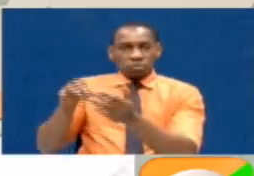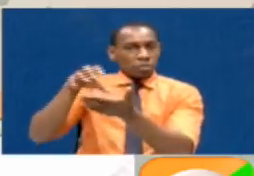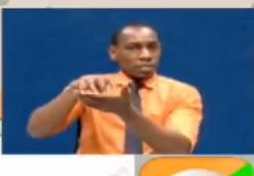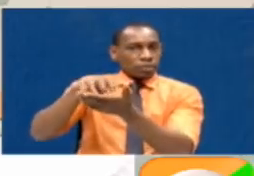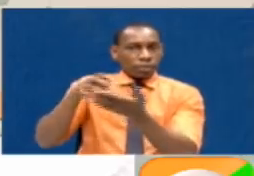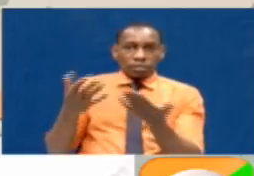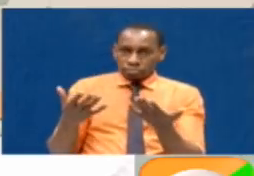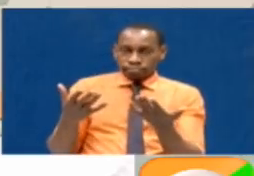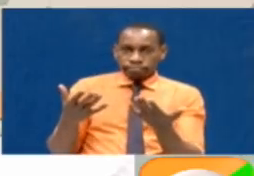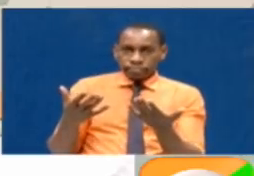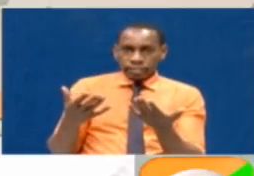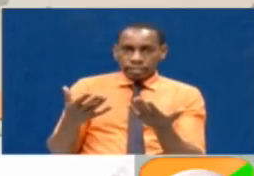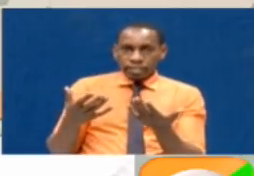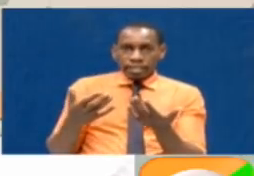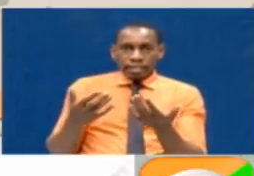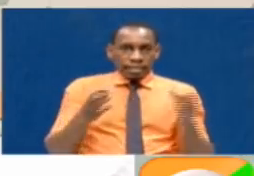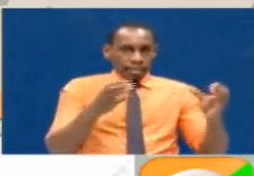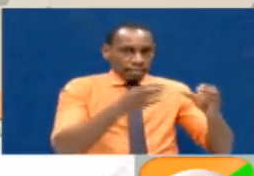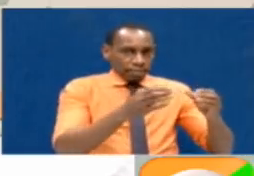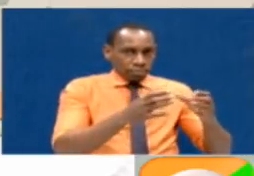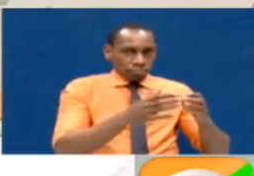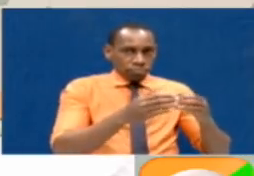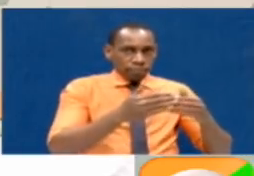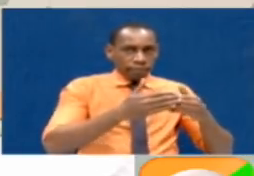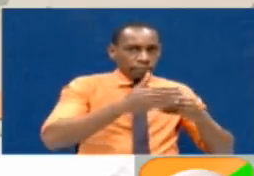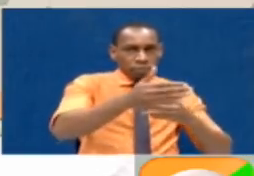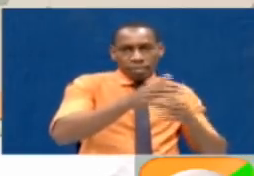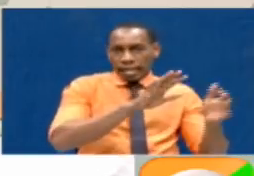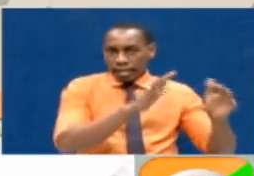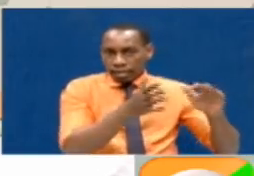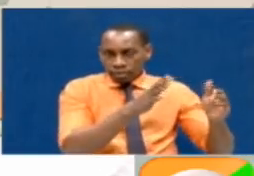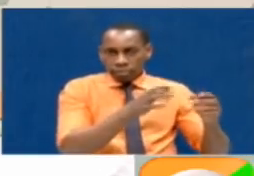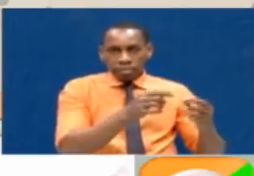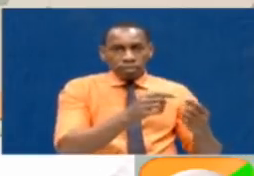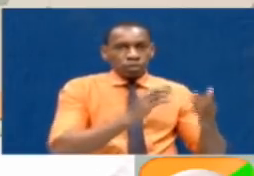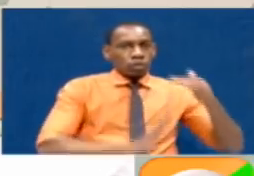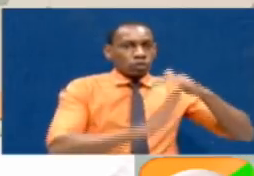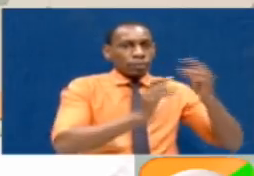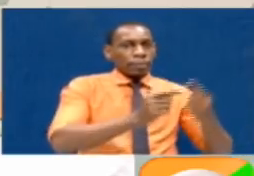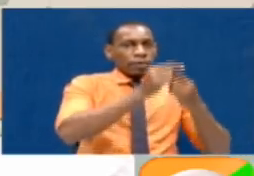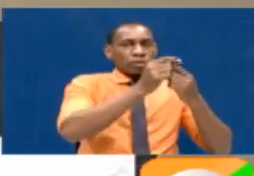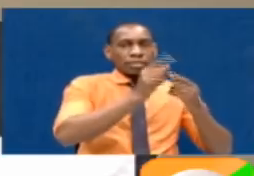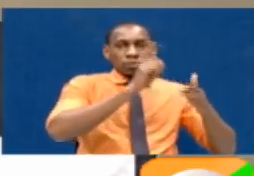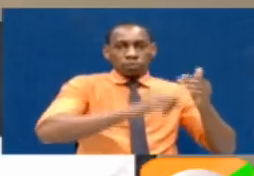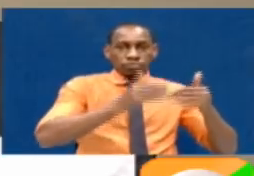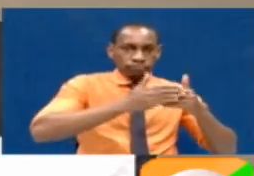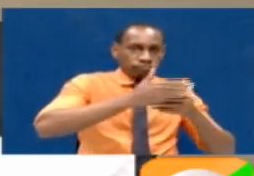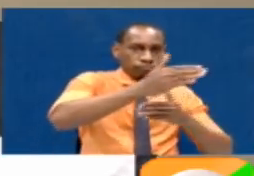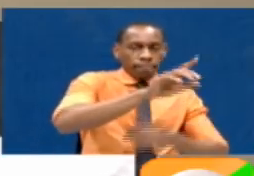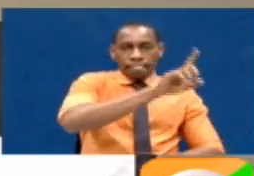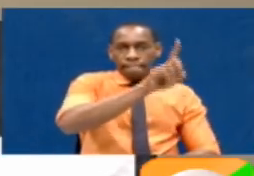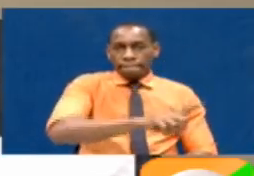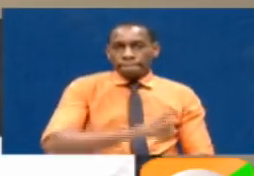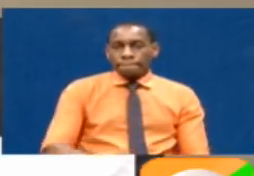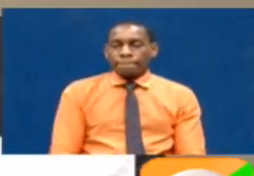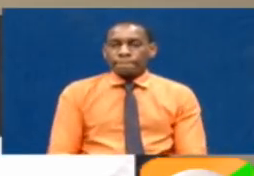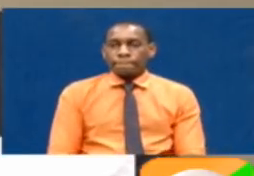time? Where do you see the company going, and what are your key priorities moving forward?